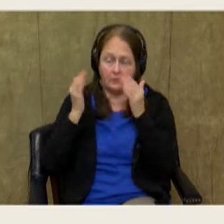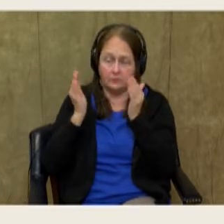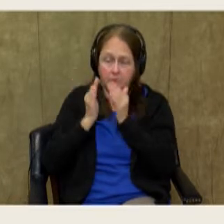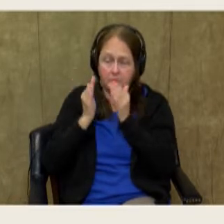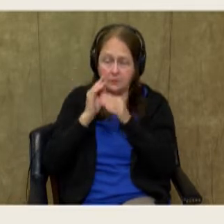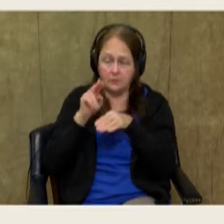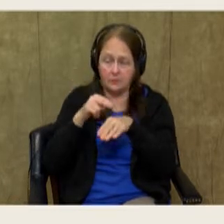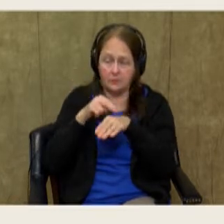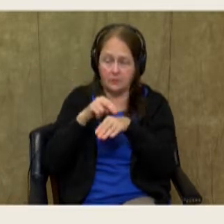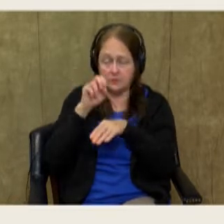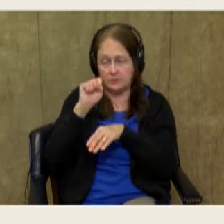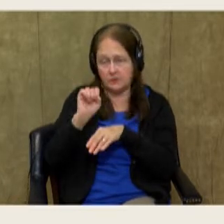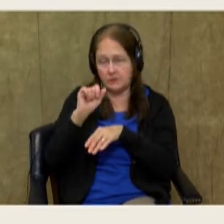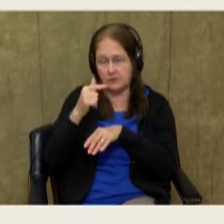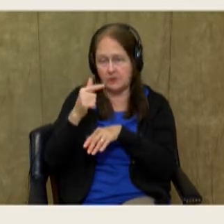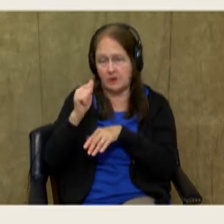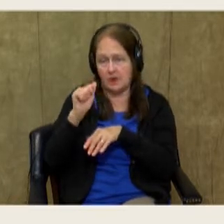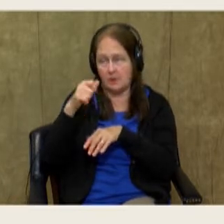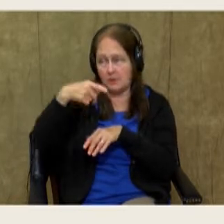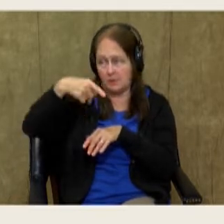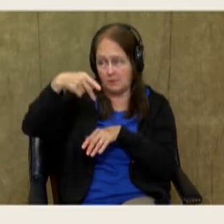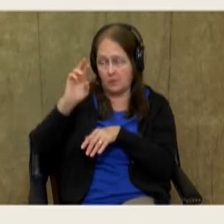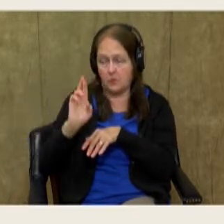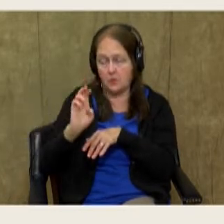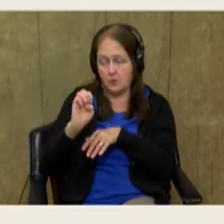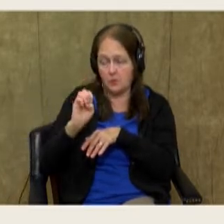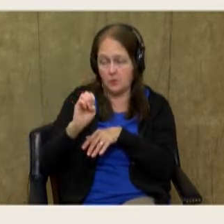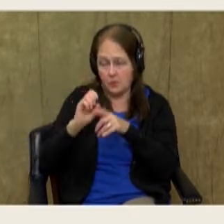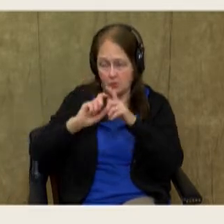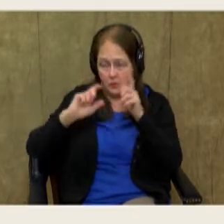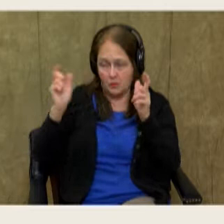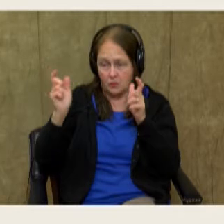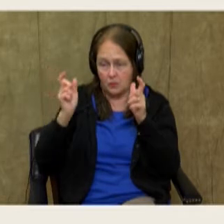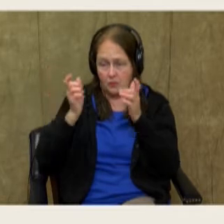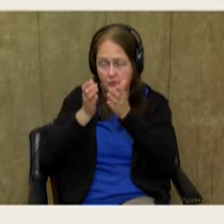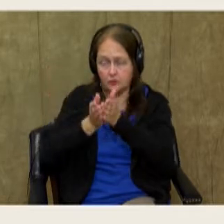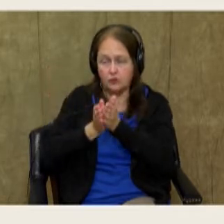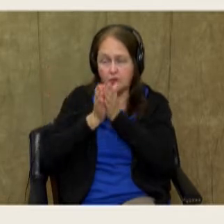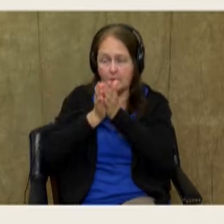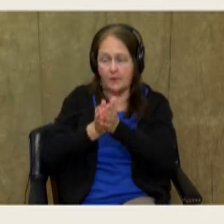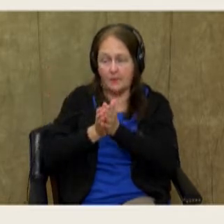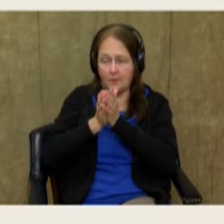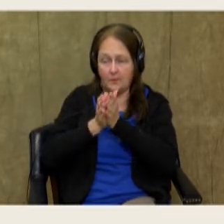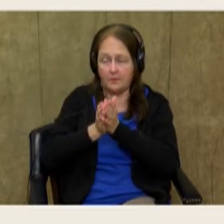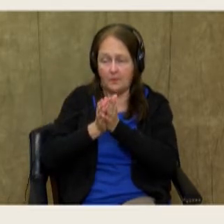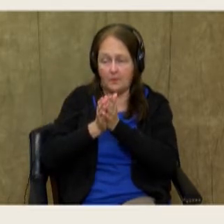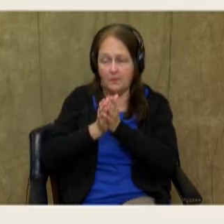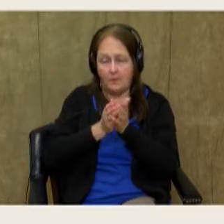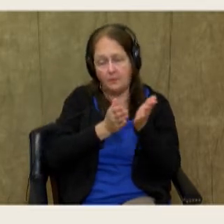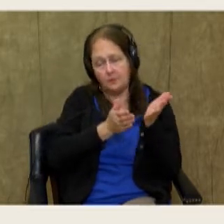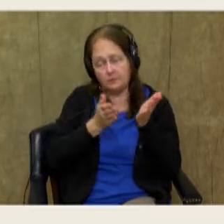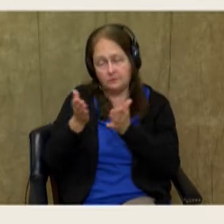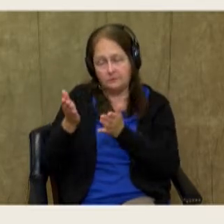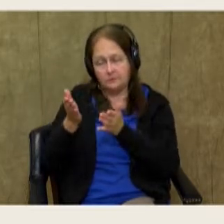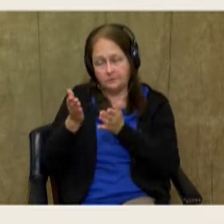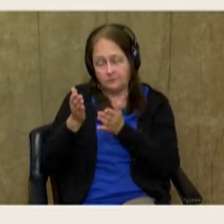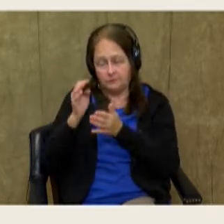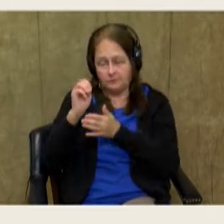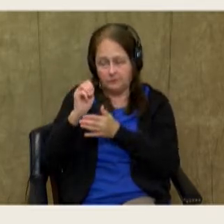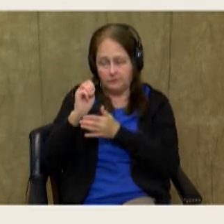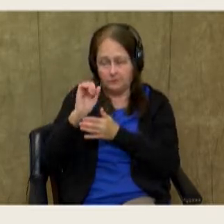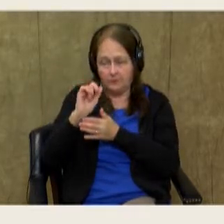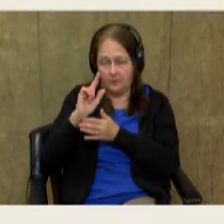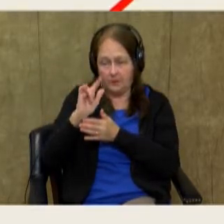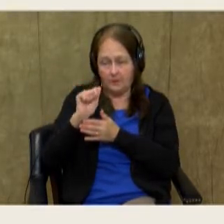nation named Singapore. Singapore is a huge shipping port. It used to be part of Malaysia. Now